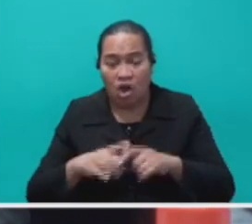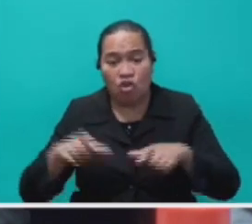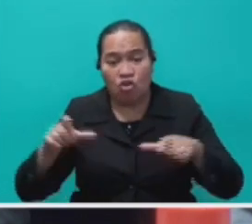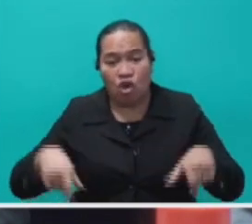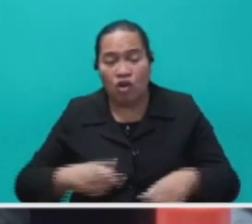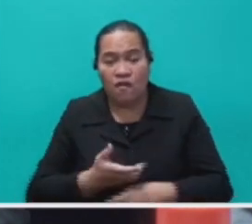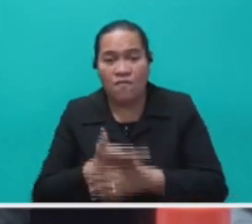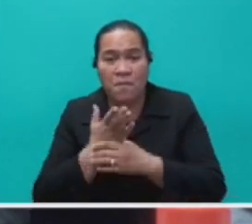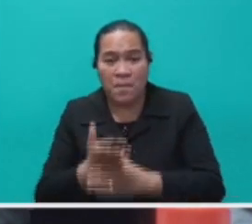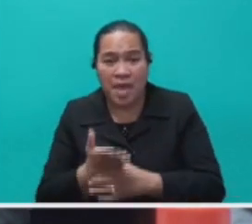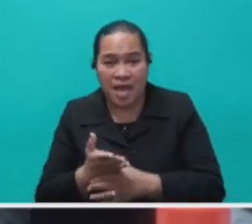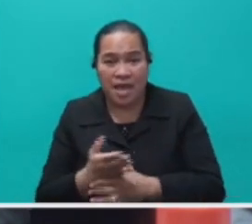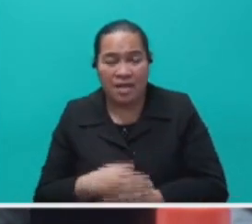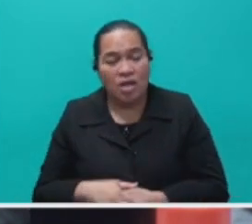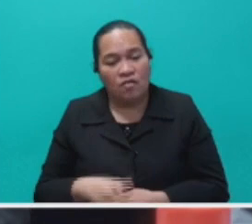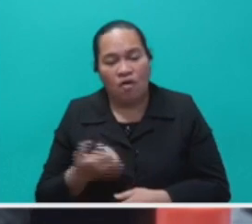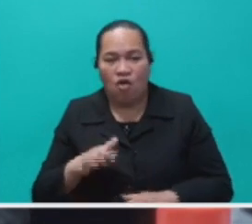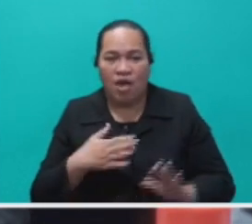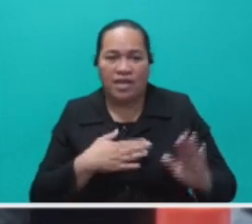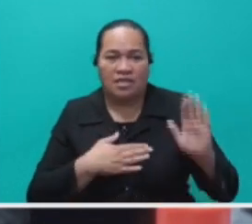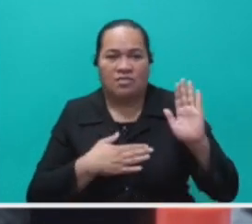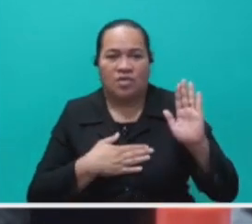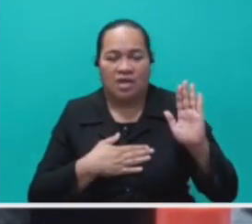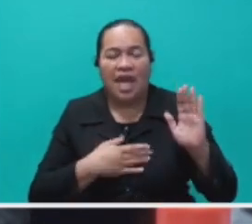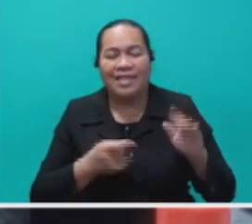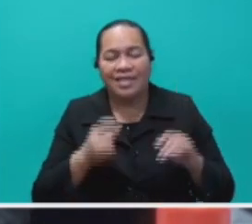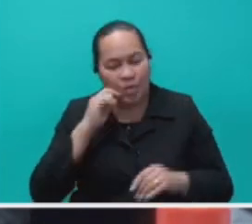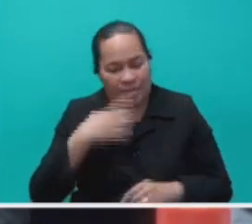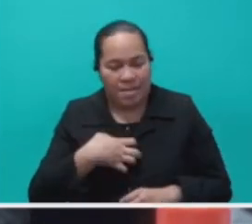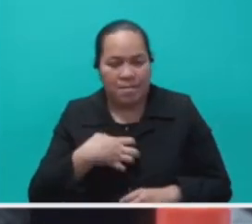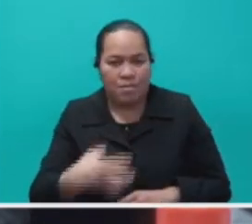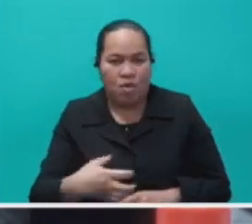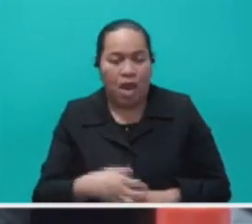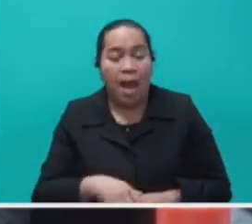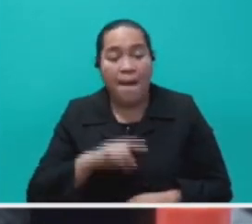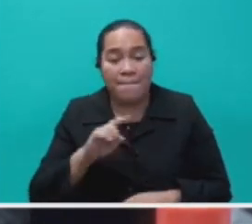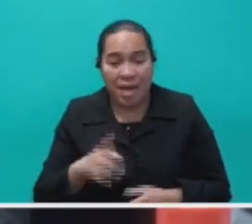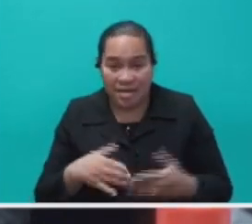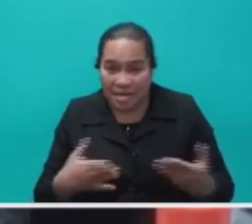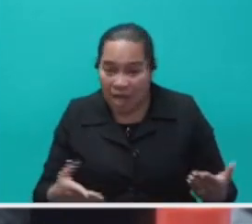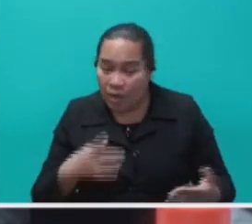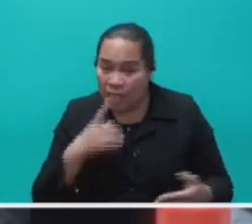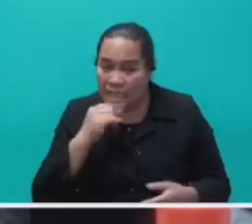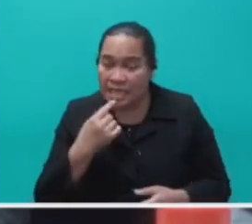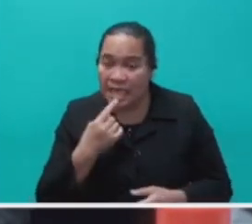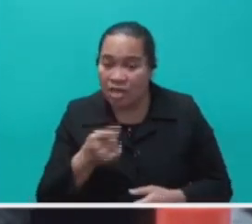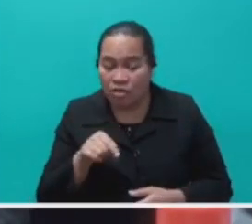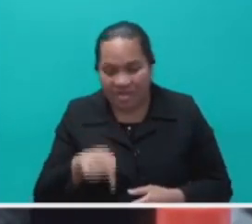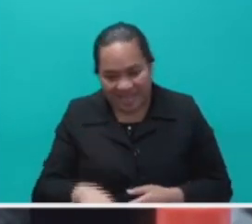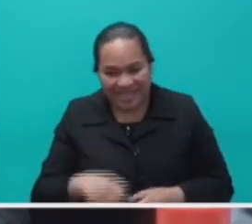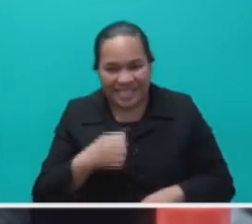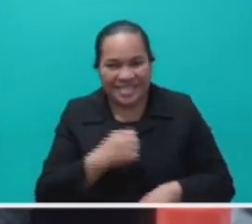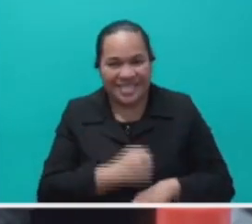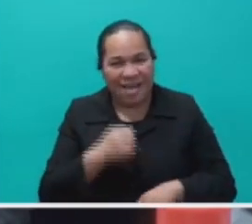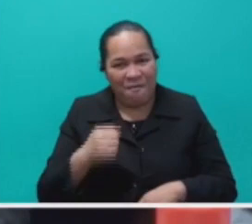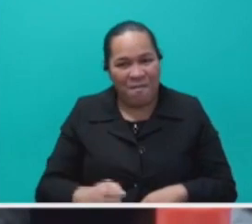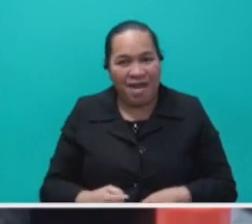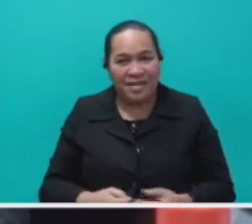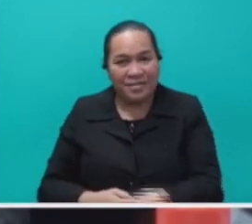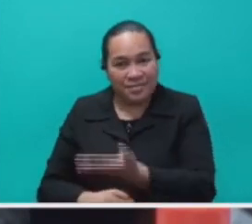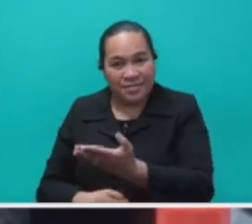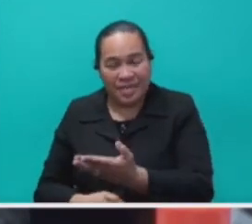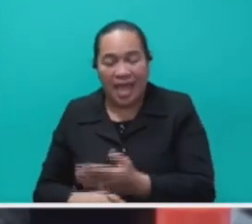and Supreme Court judges who have been sworn in, and there will be more. But what I can tell you is this government, this side of the House,